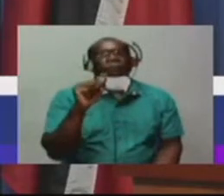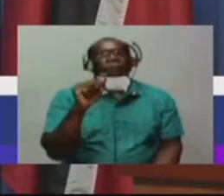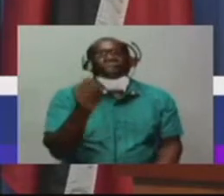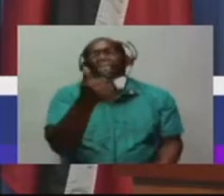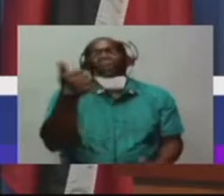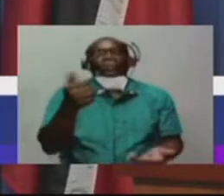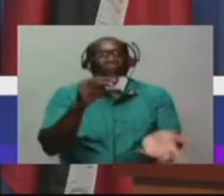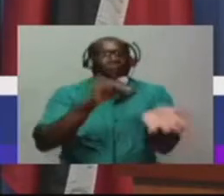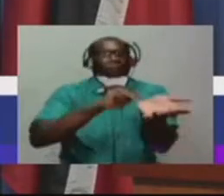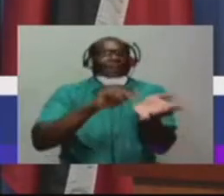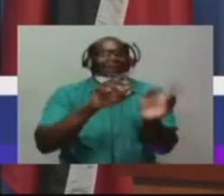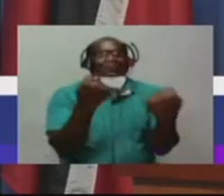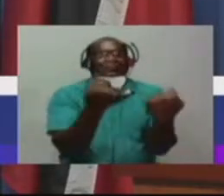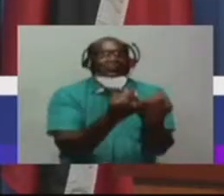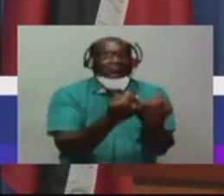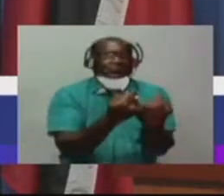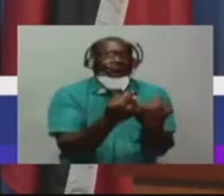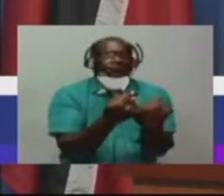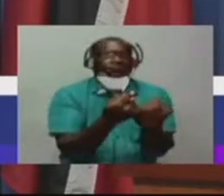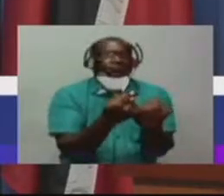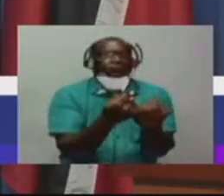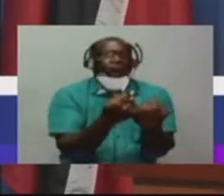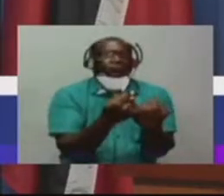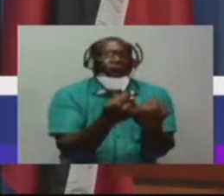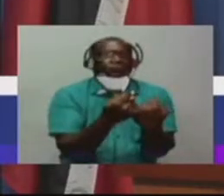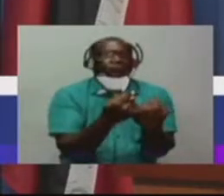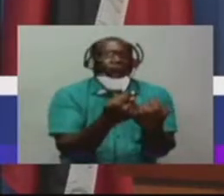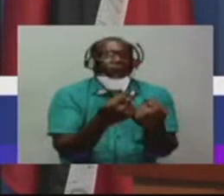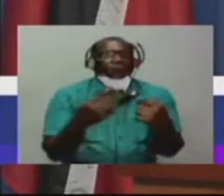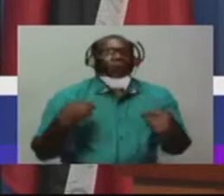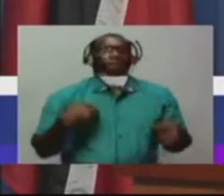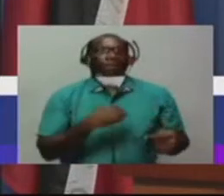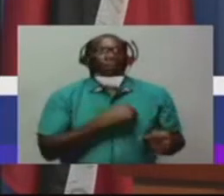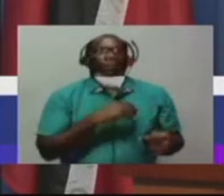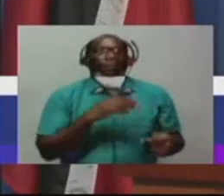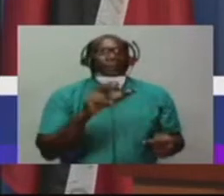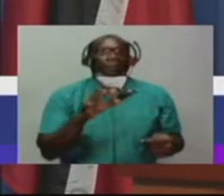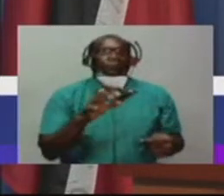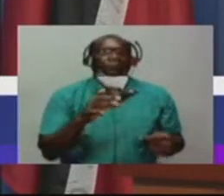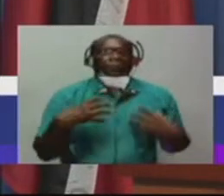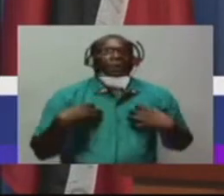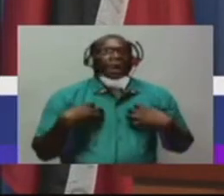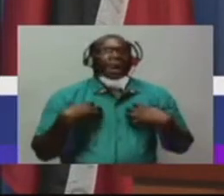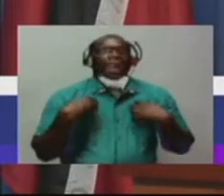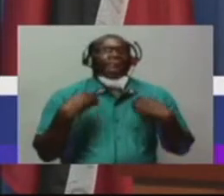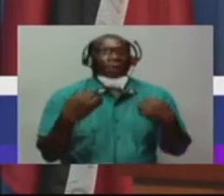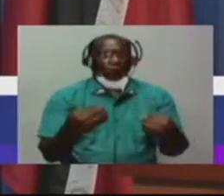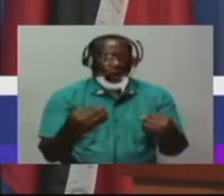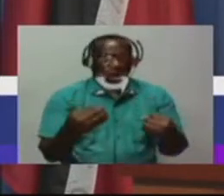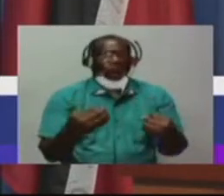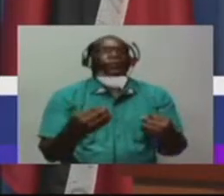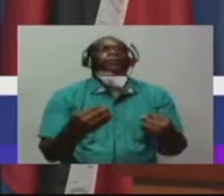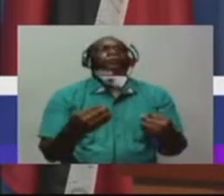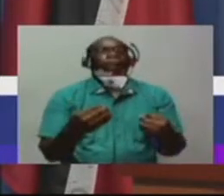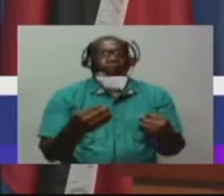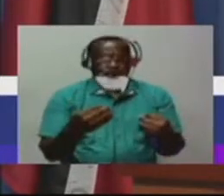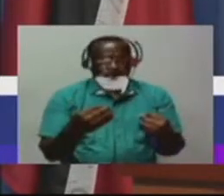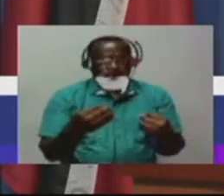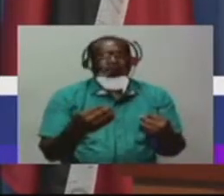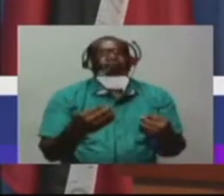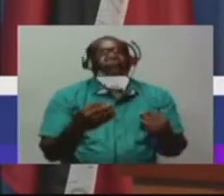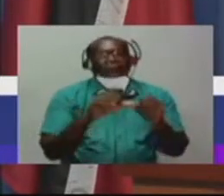team, members of the health giving population, all involved, members of the